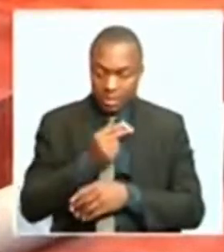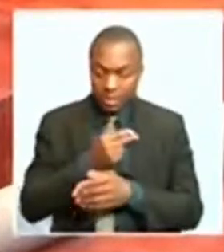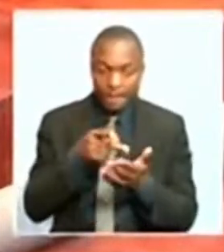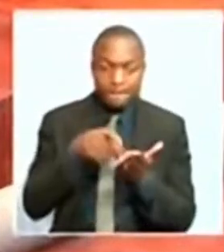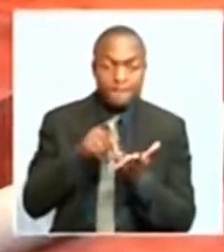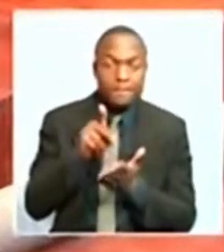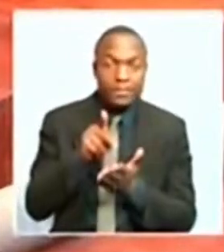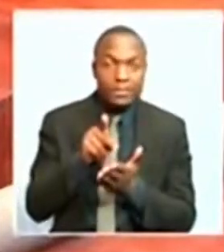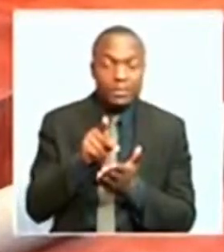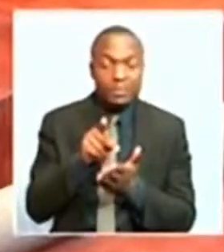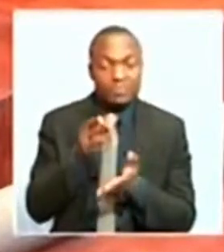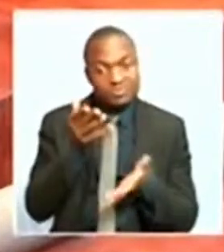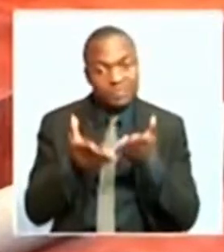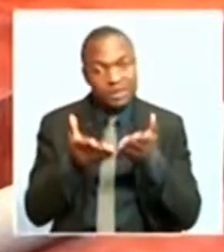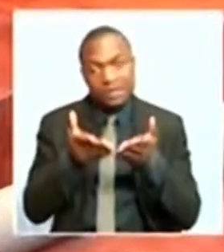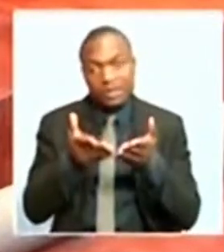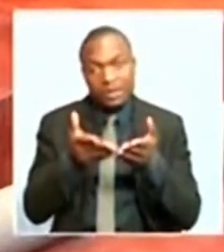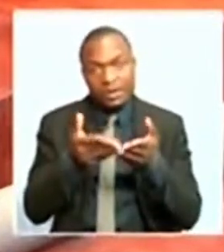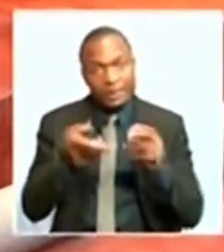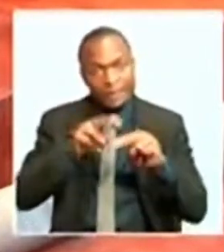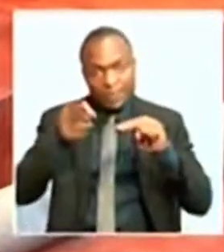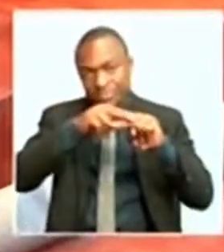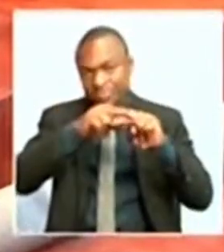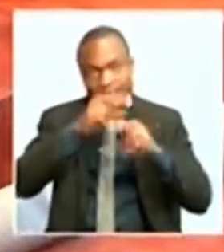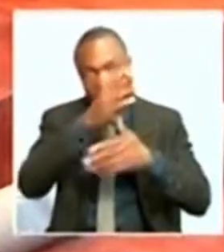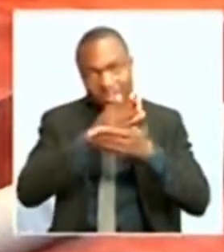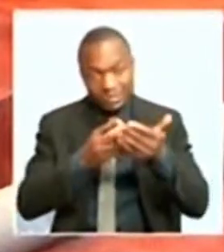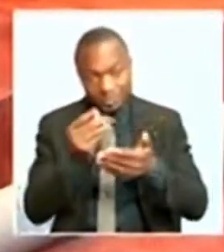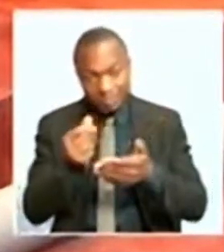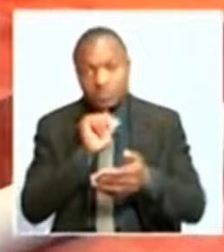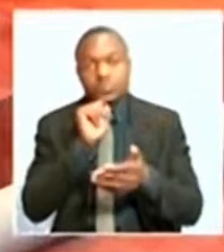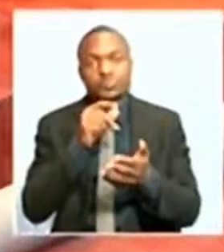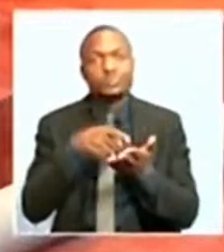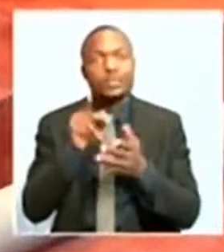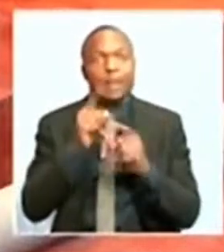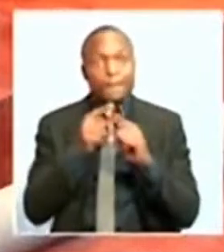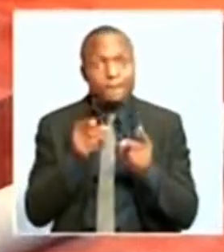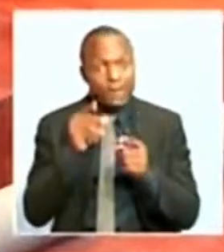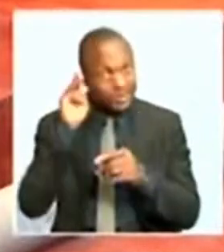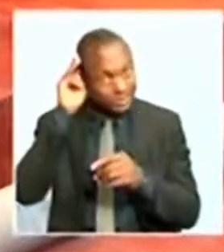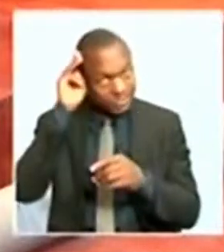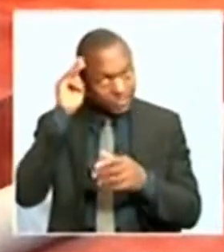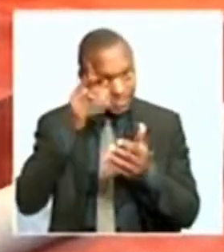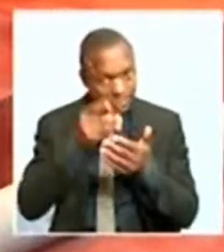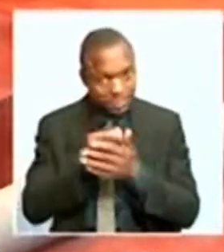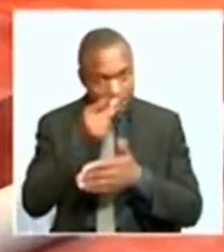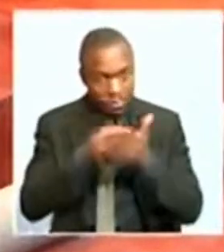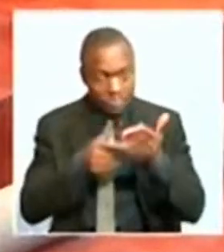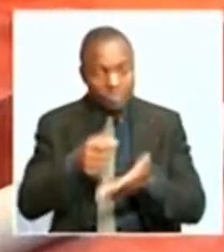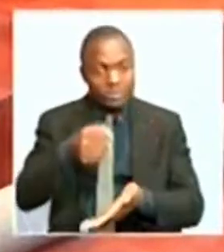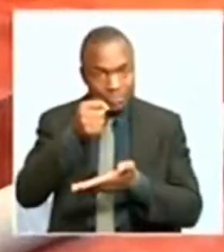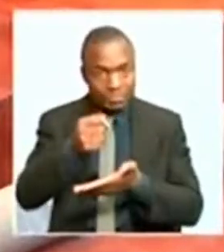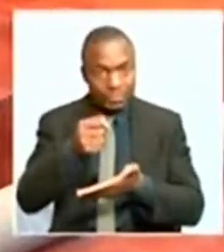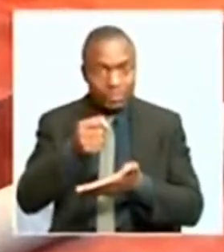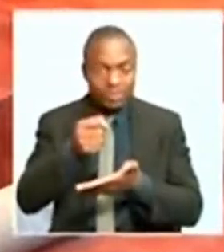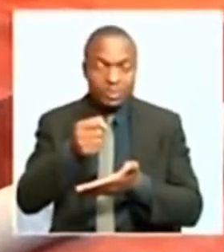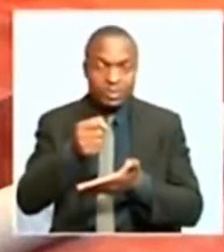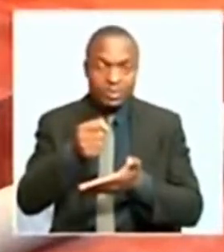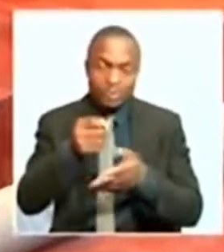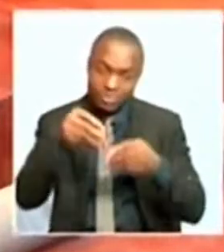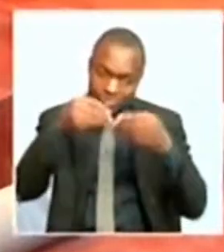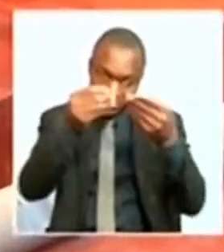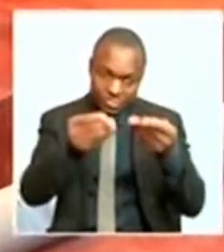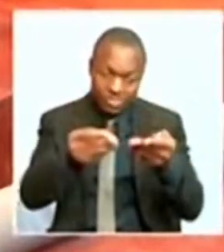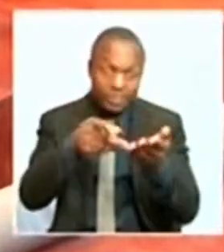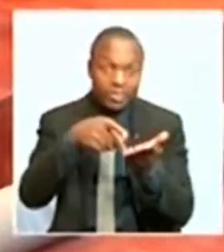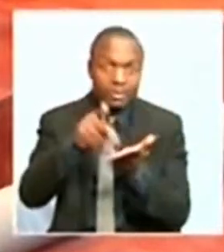they've accumulated some amounts which they haven't paid. But as Ministry of Finance, whatever we budget, normally we do make the